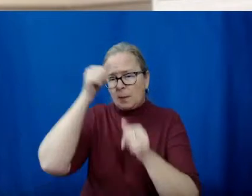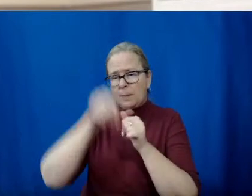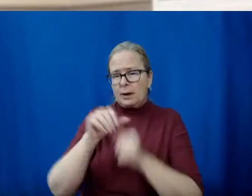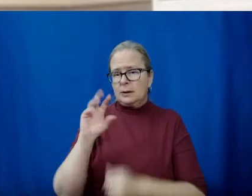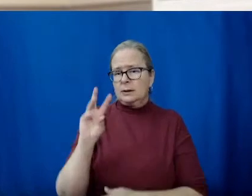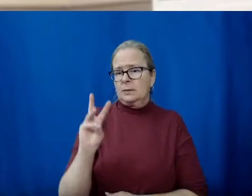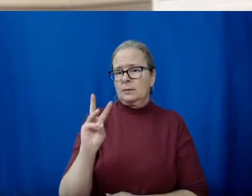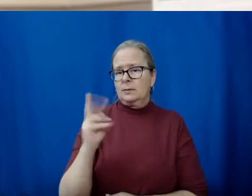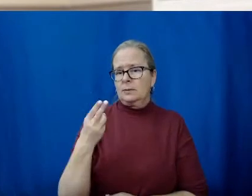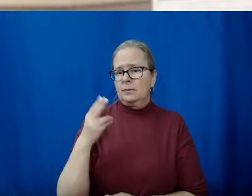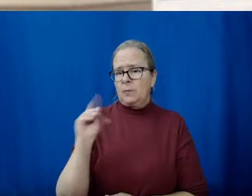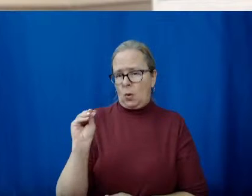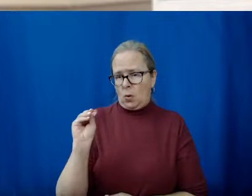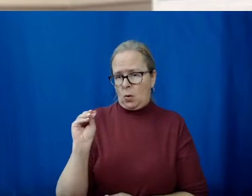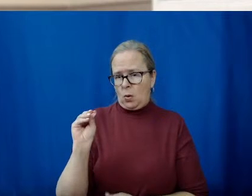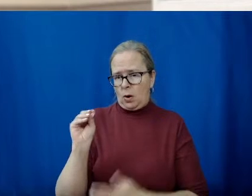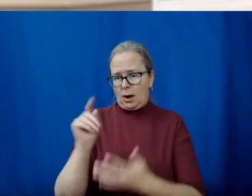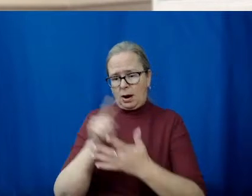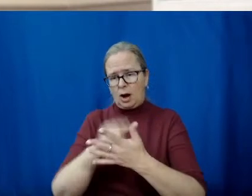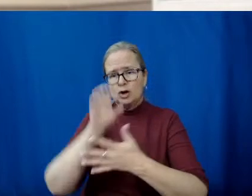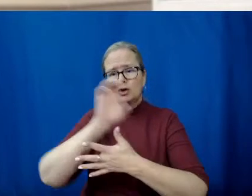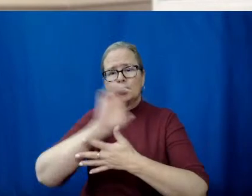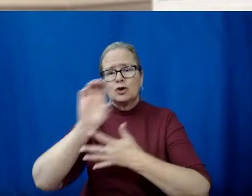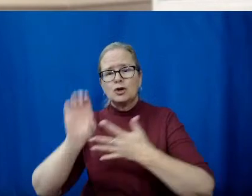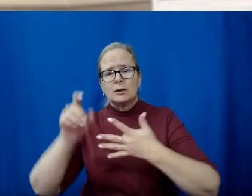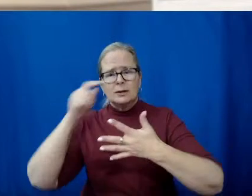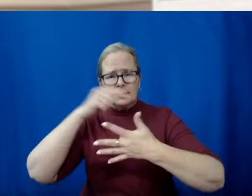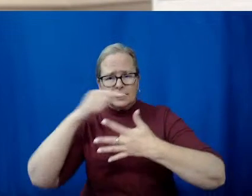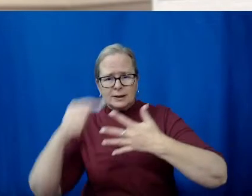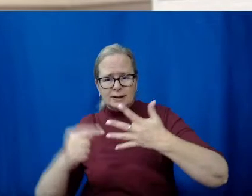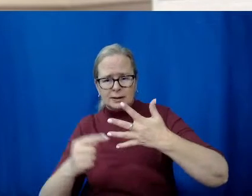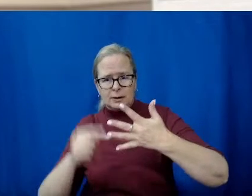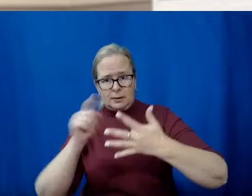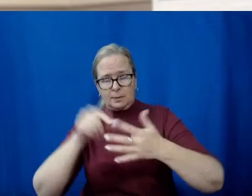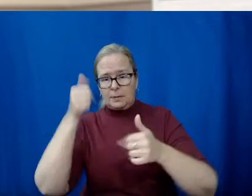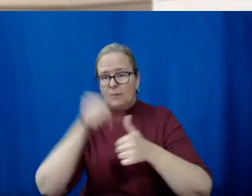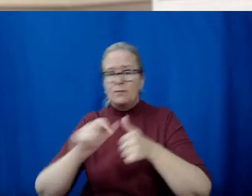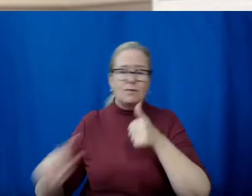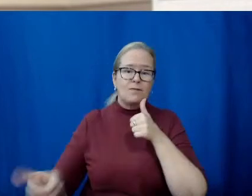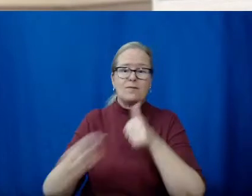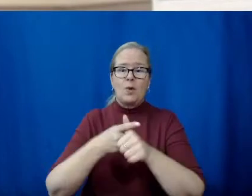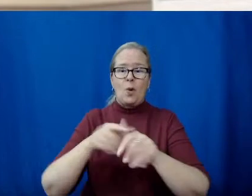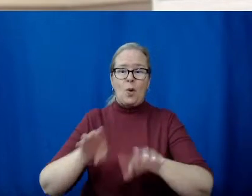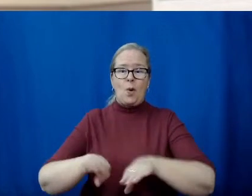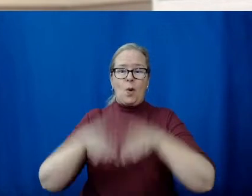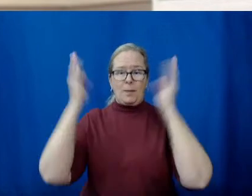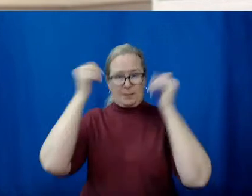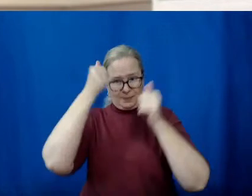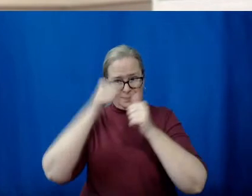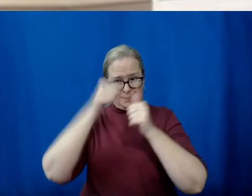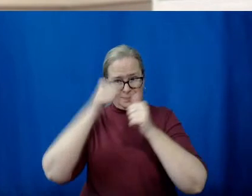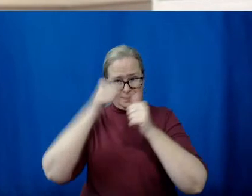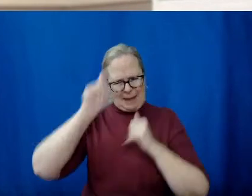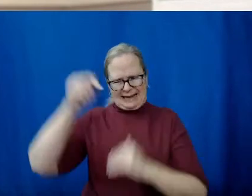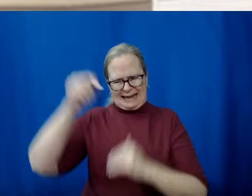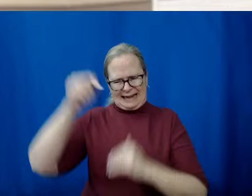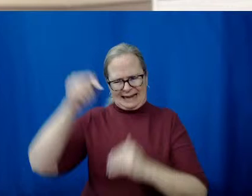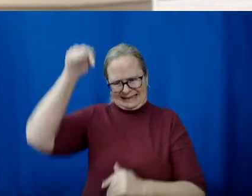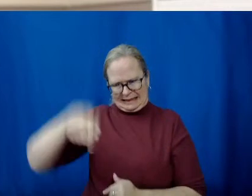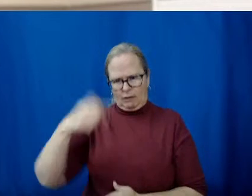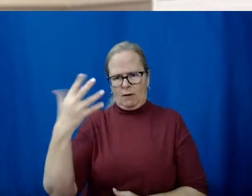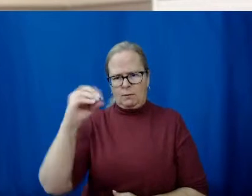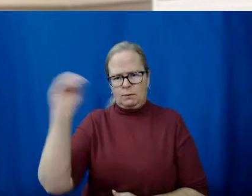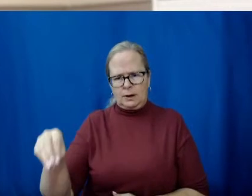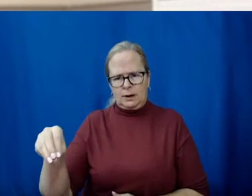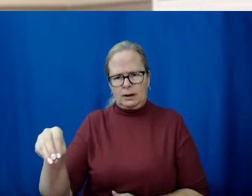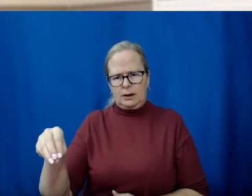for the beginning of reopening of society. We're continuing to be very flat at around 35 to 38%, and that